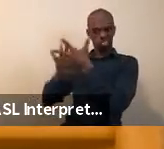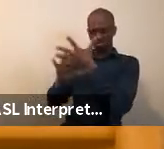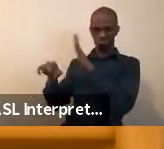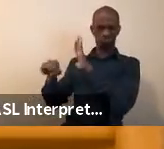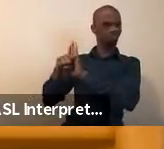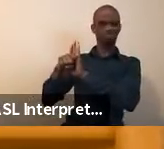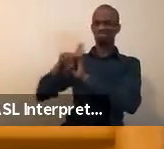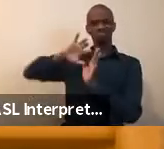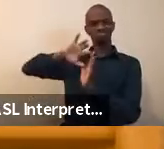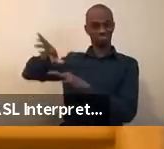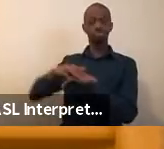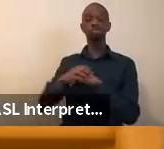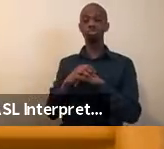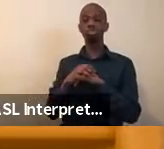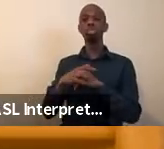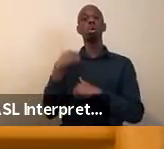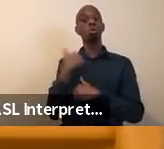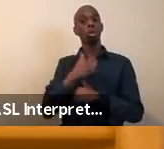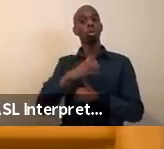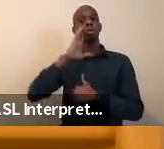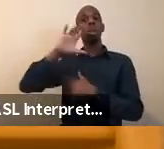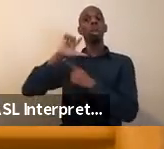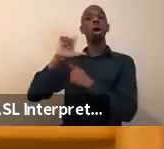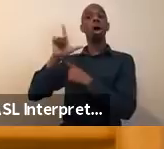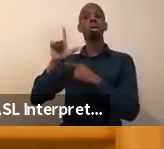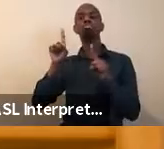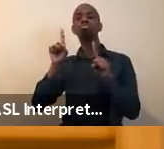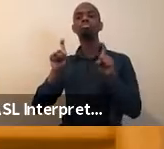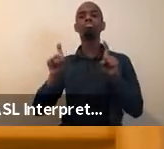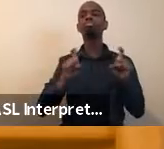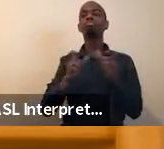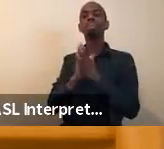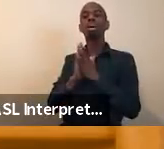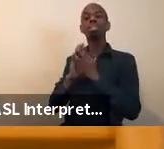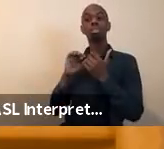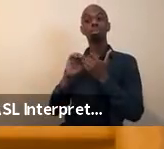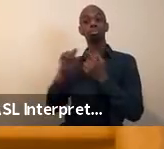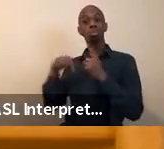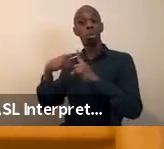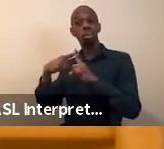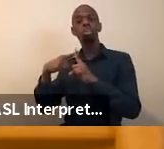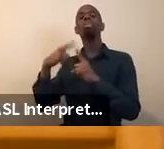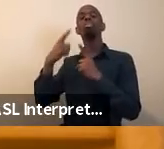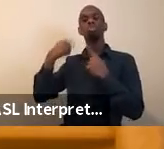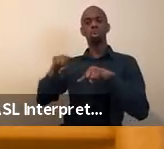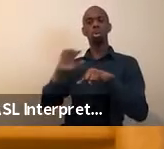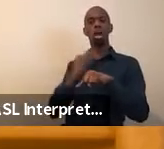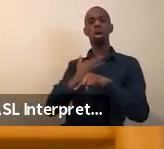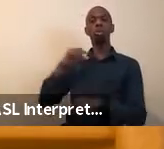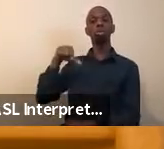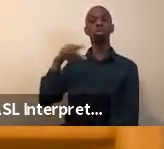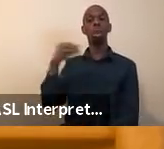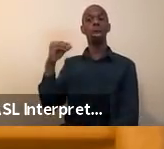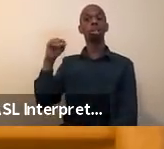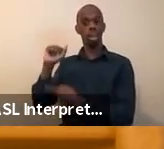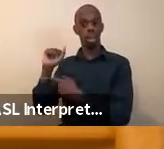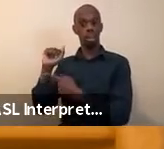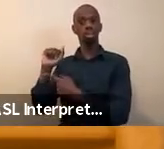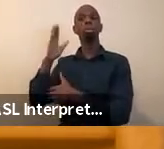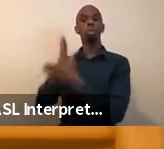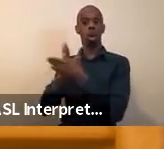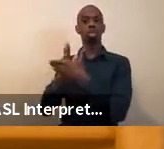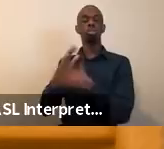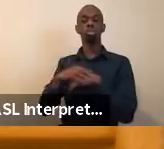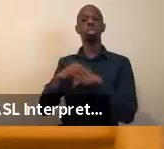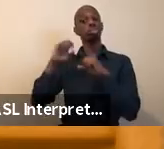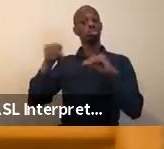of the lecture, and you can ask your questions via the Q&A function at the bottom of your screen if you're with us on Zoom, or in the chat box if you're joining us